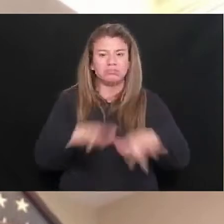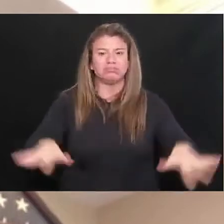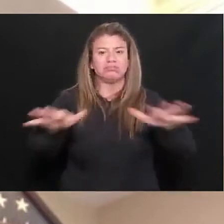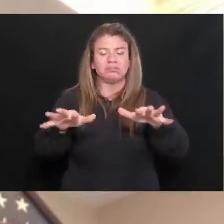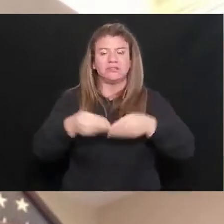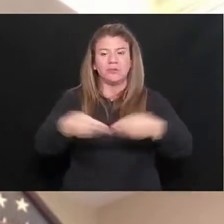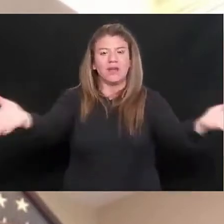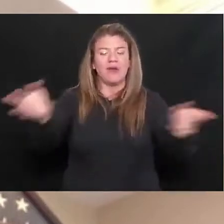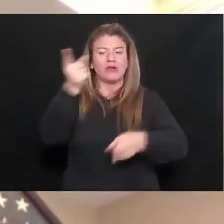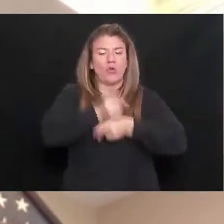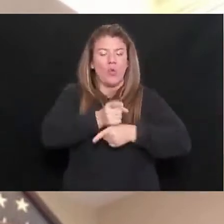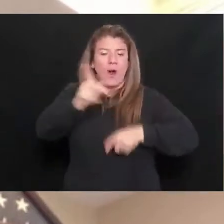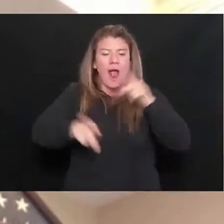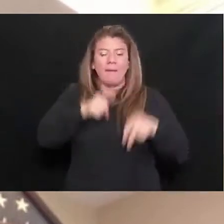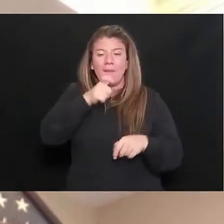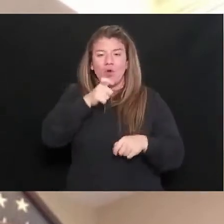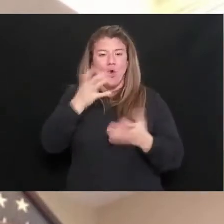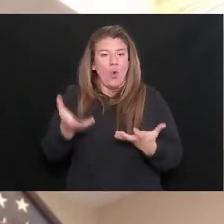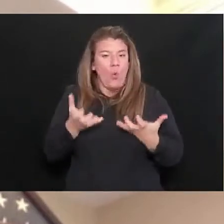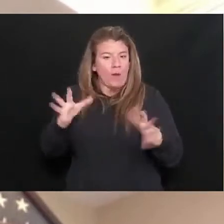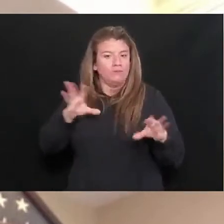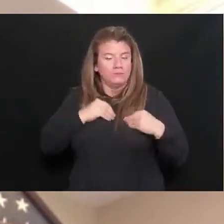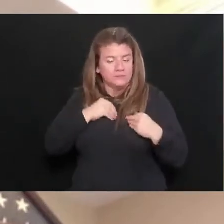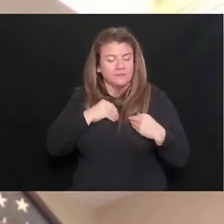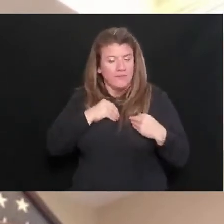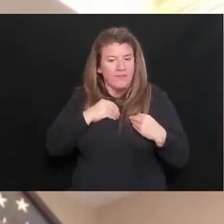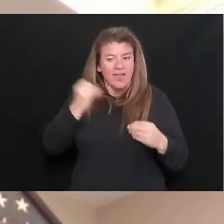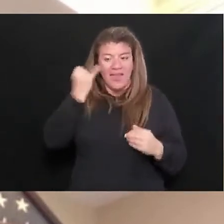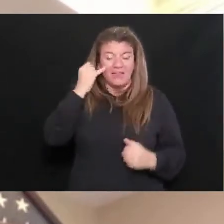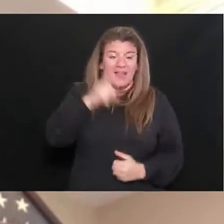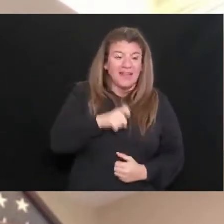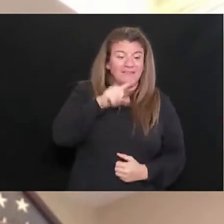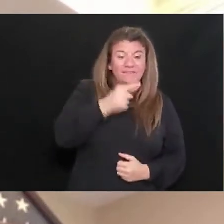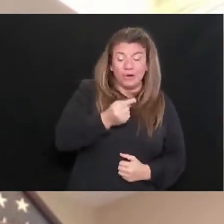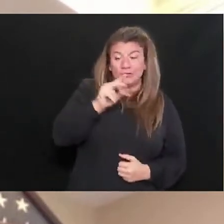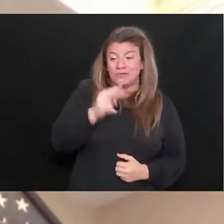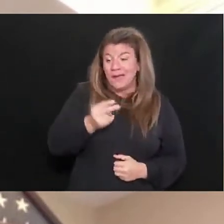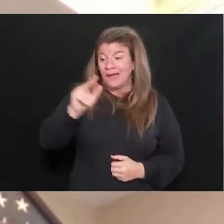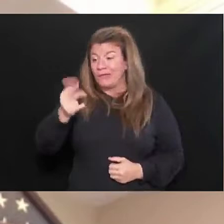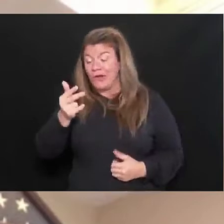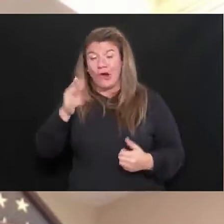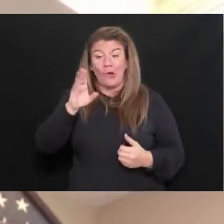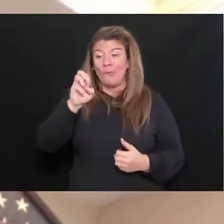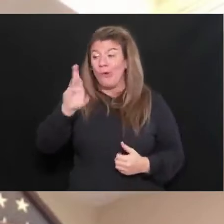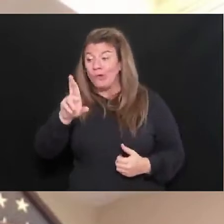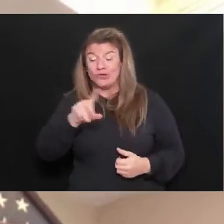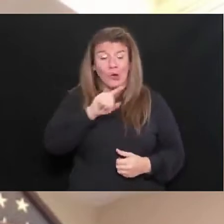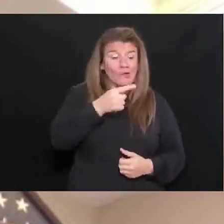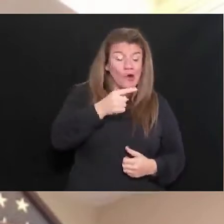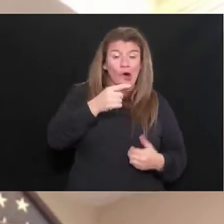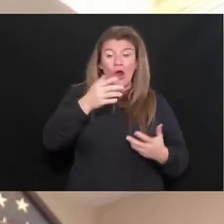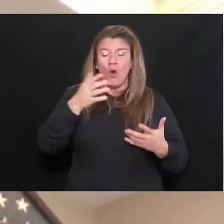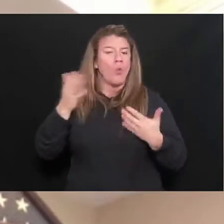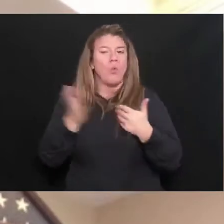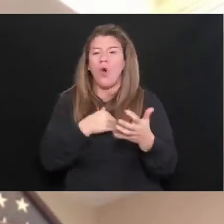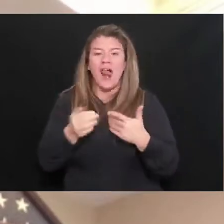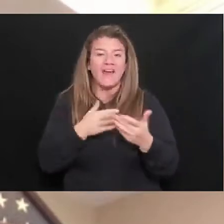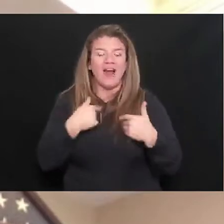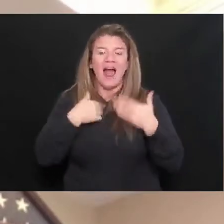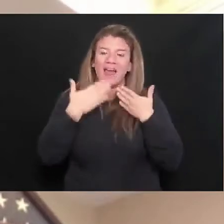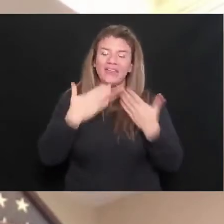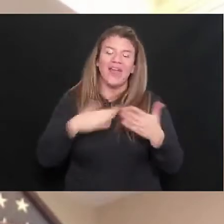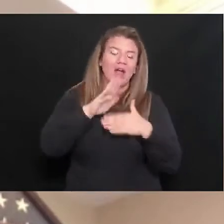will take them, and whether they need a third dose, a booster dose, a first dose. So I thank all the folks